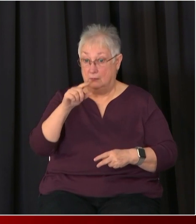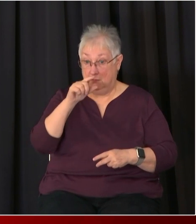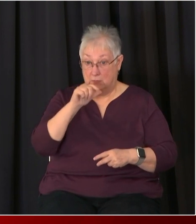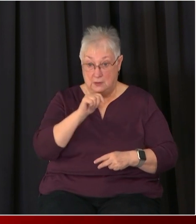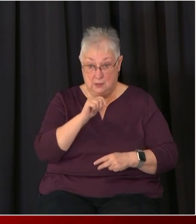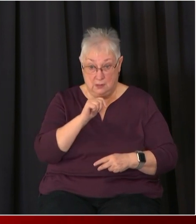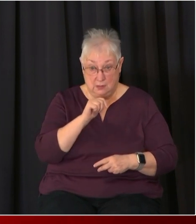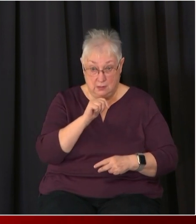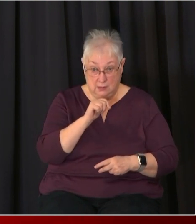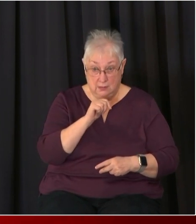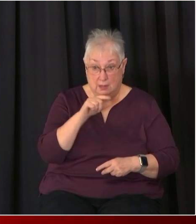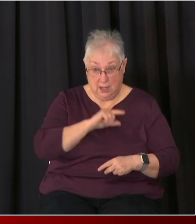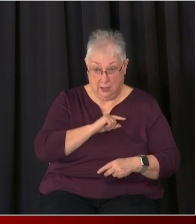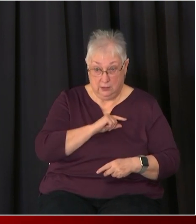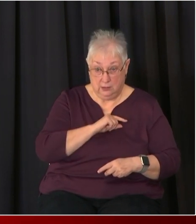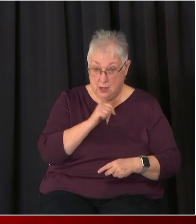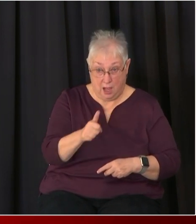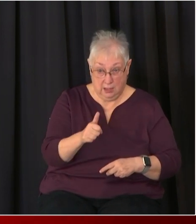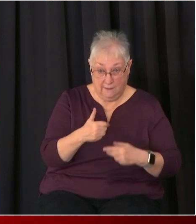as always,